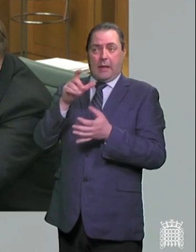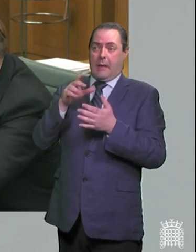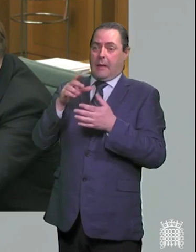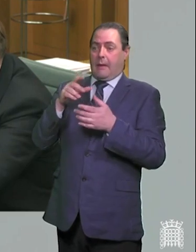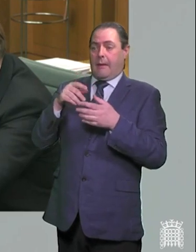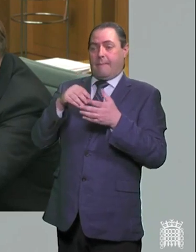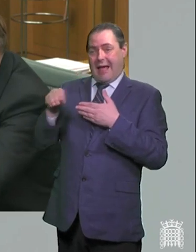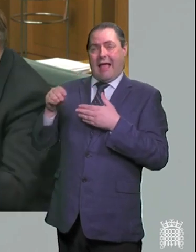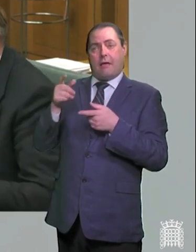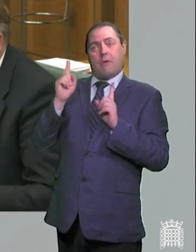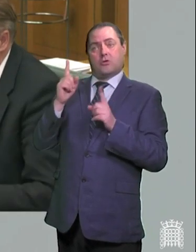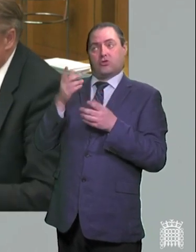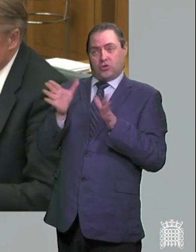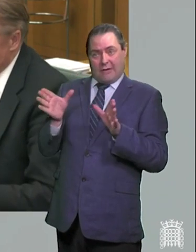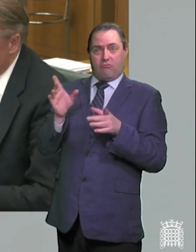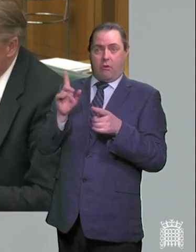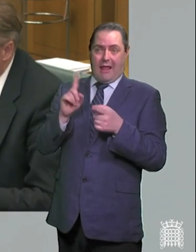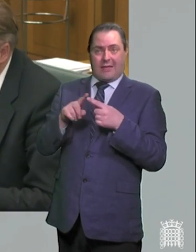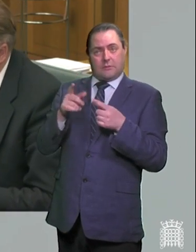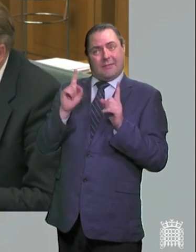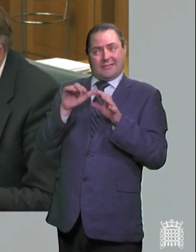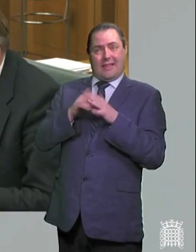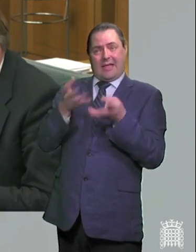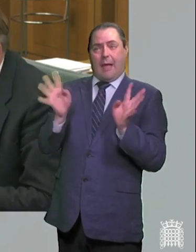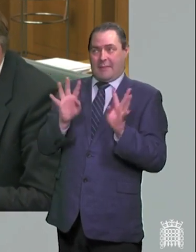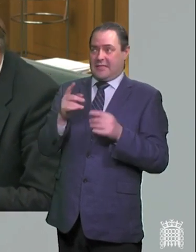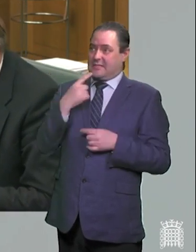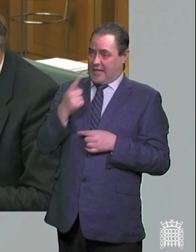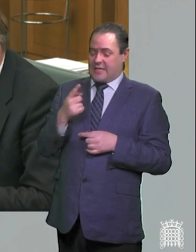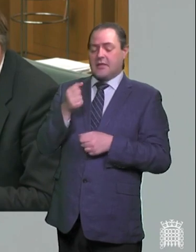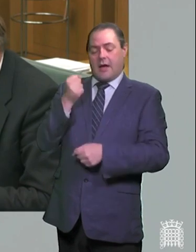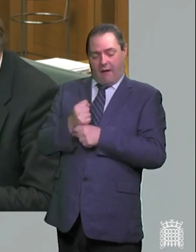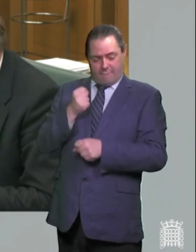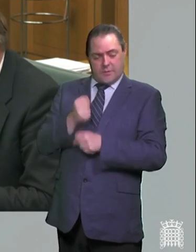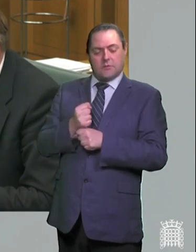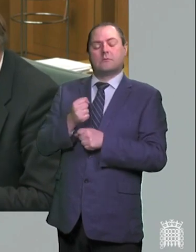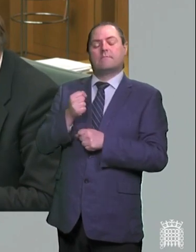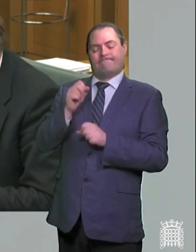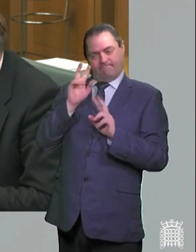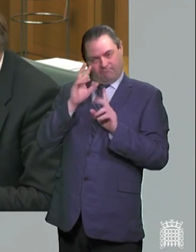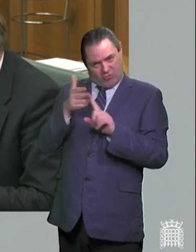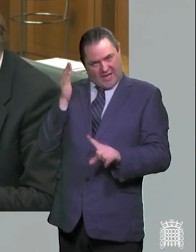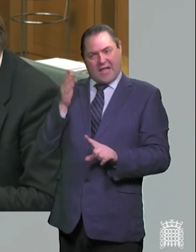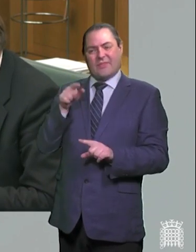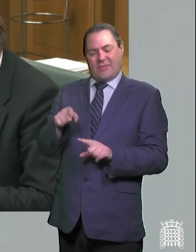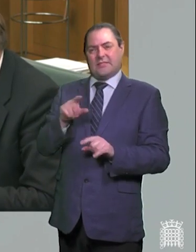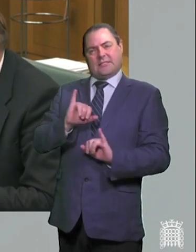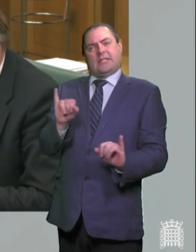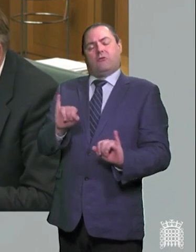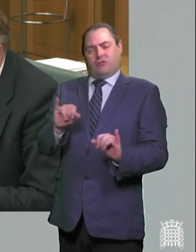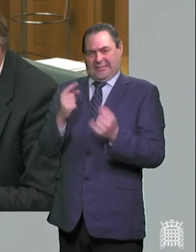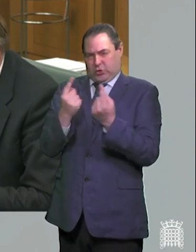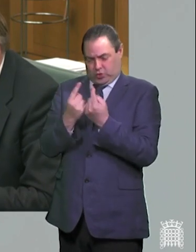General, said the following in winding up. The government recognised the seriousness of the issue under